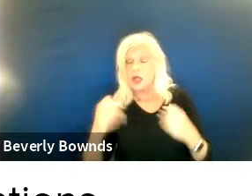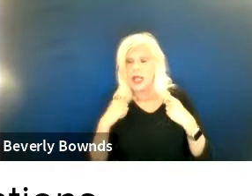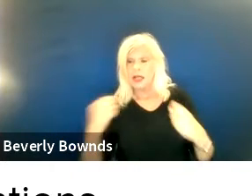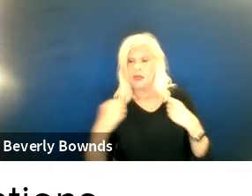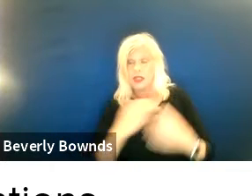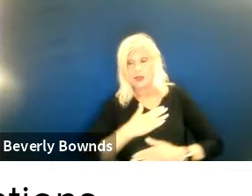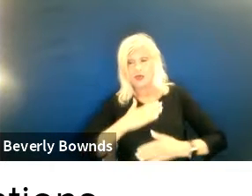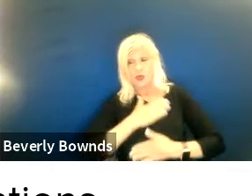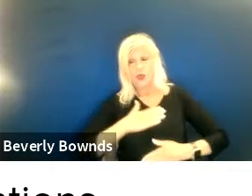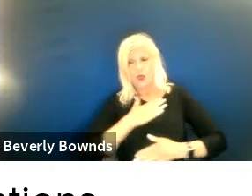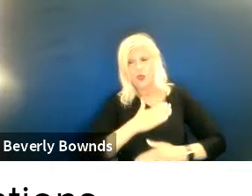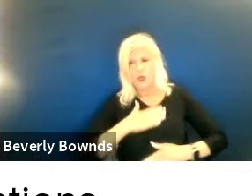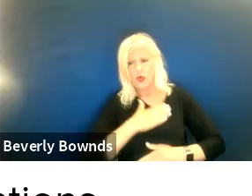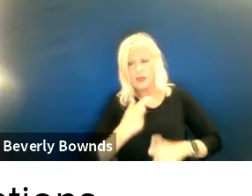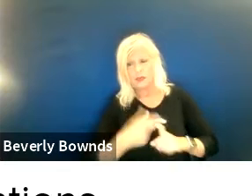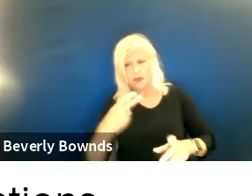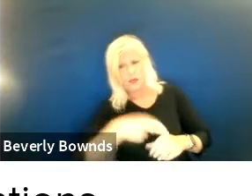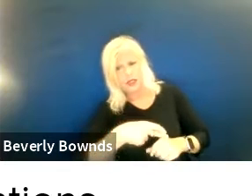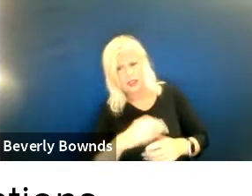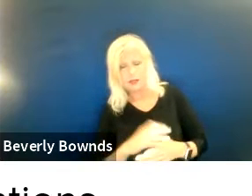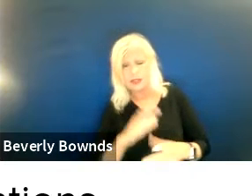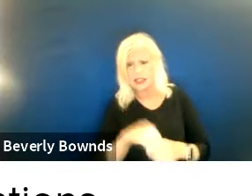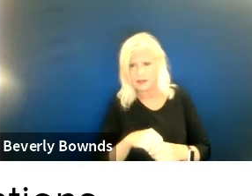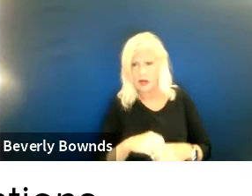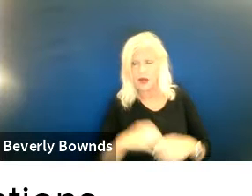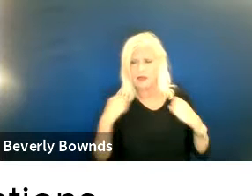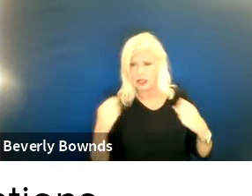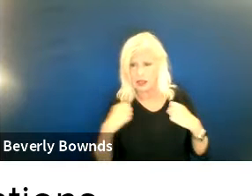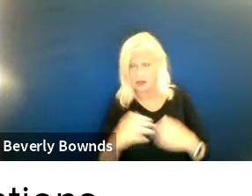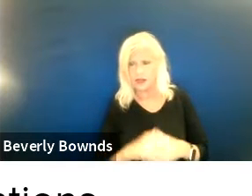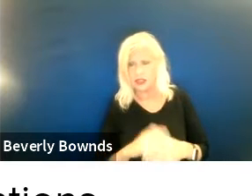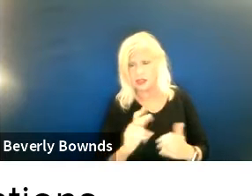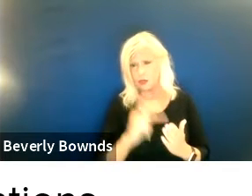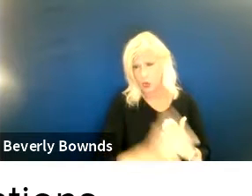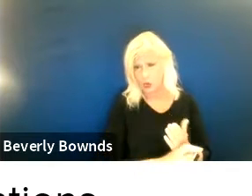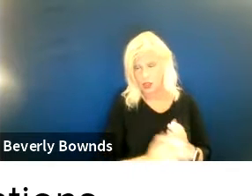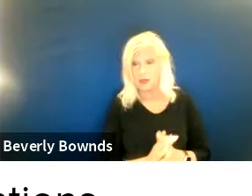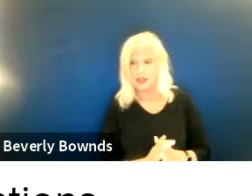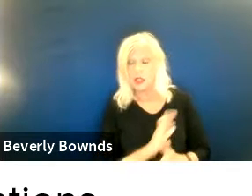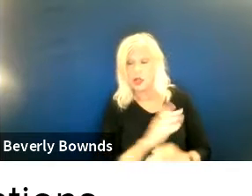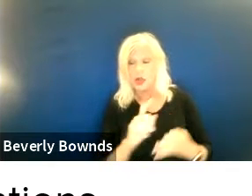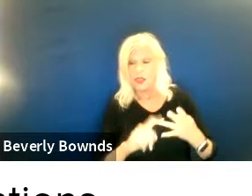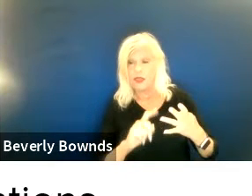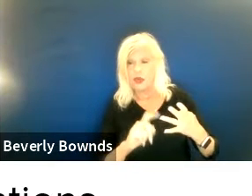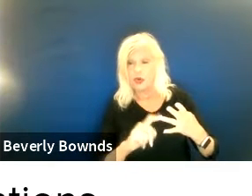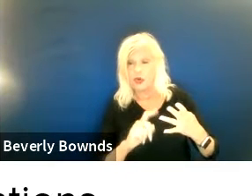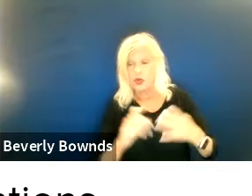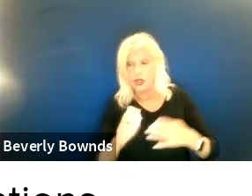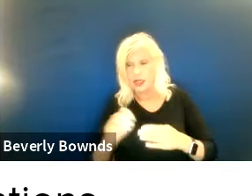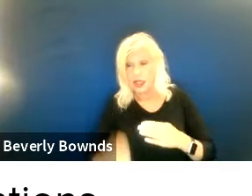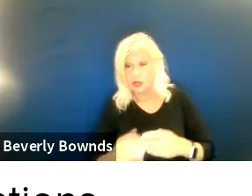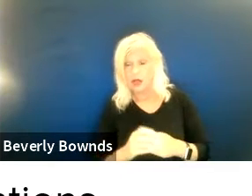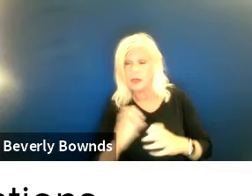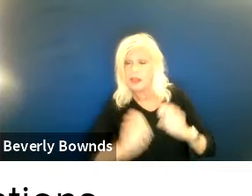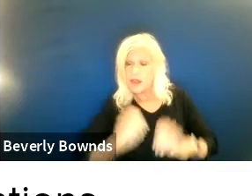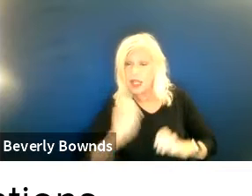enjoyment in participants in the end-to-end and set programs. The third end is to evaluate demographic,